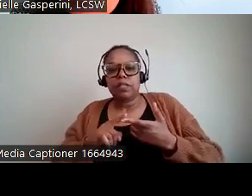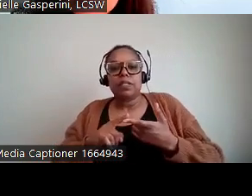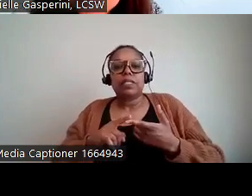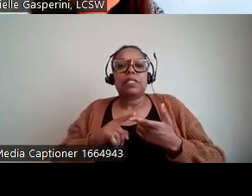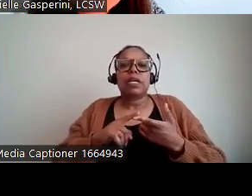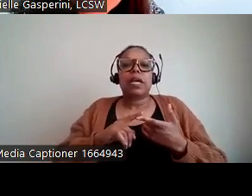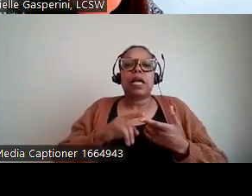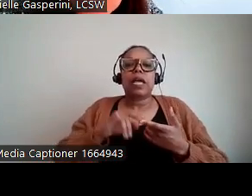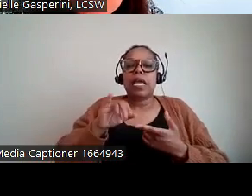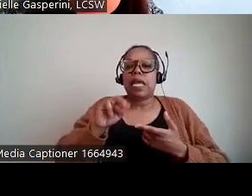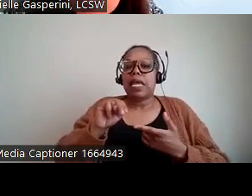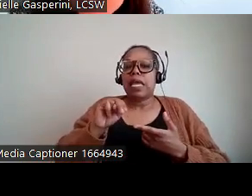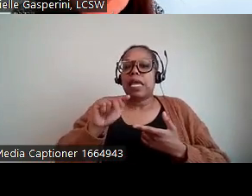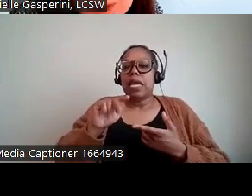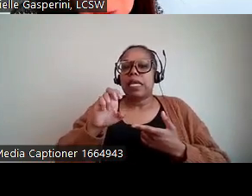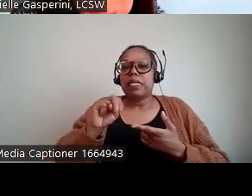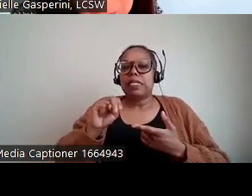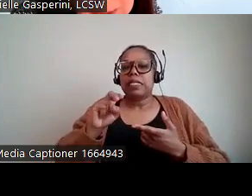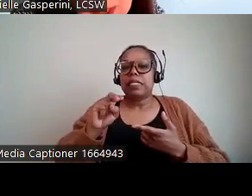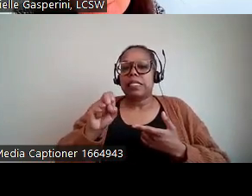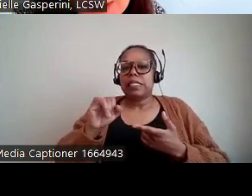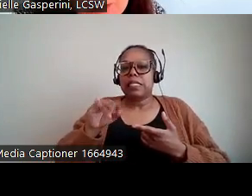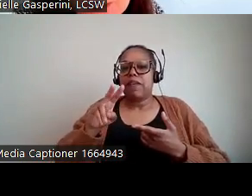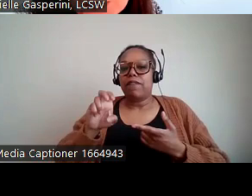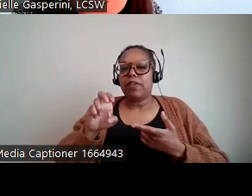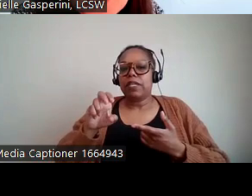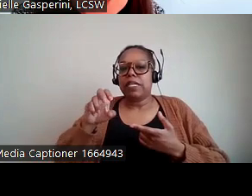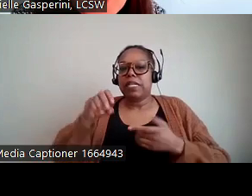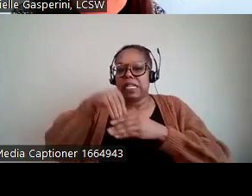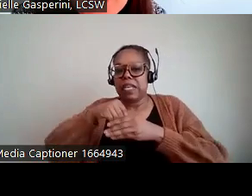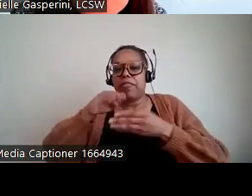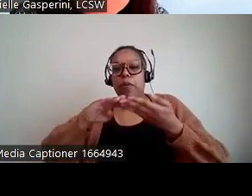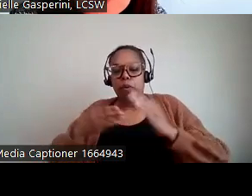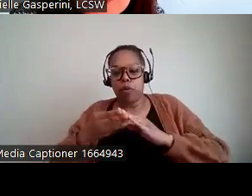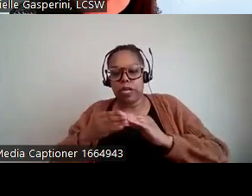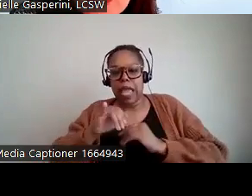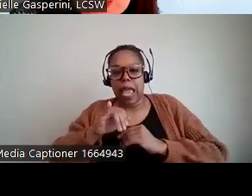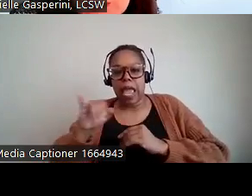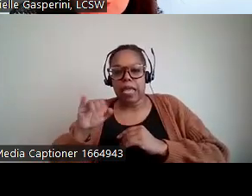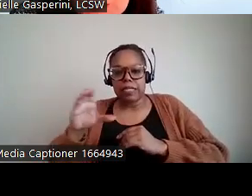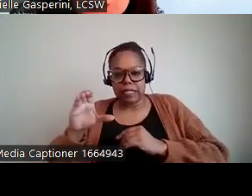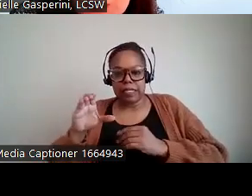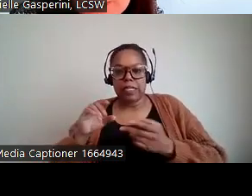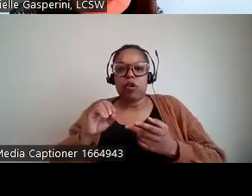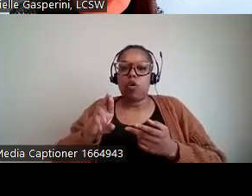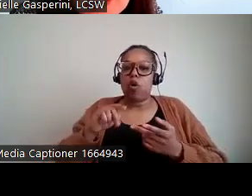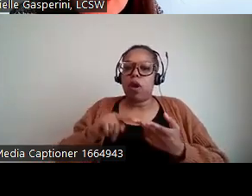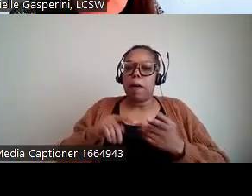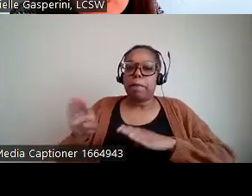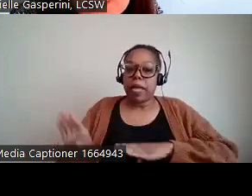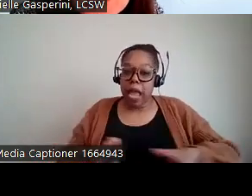treatment, partial hospitalization programs. But also we do have access to these in community